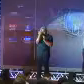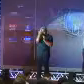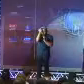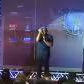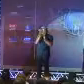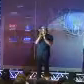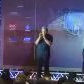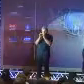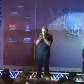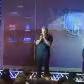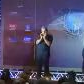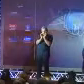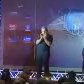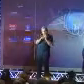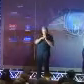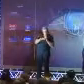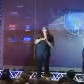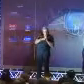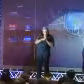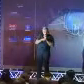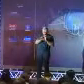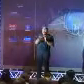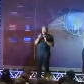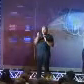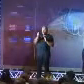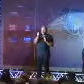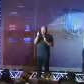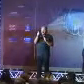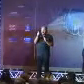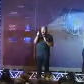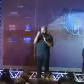because our brains are very important to us.